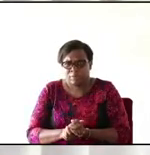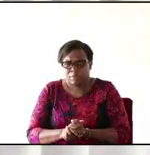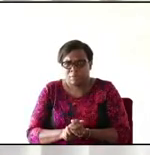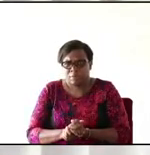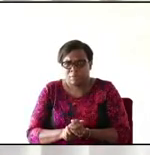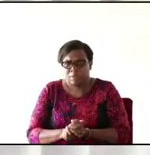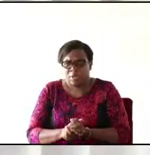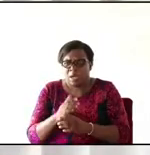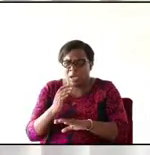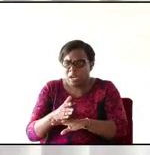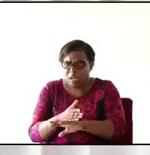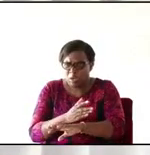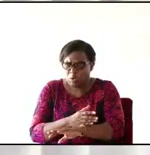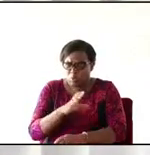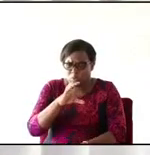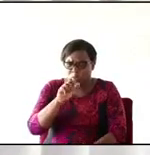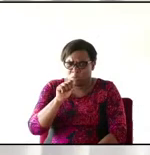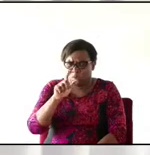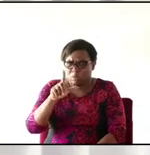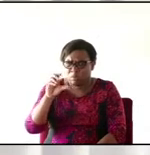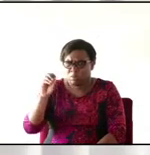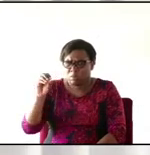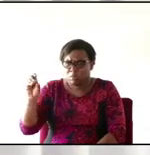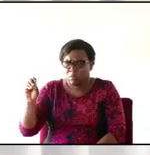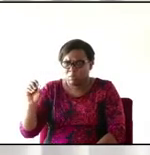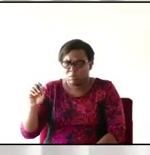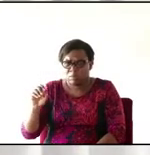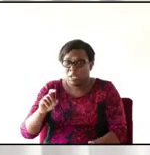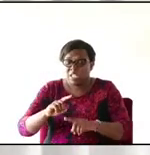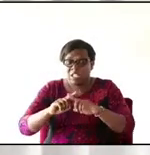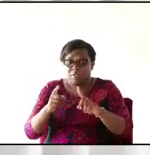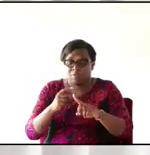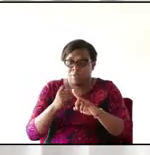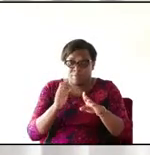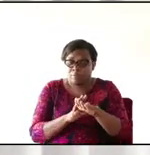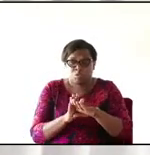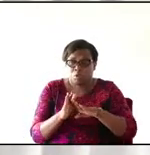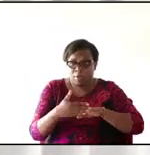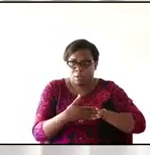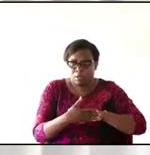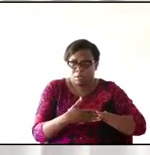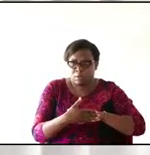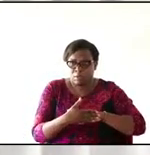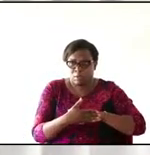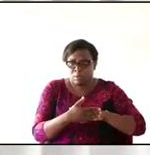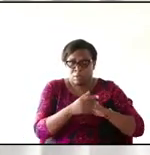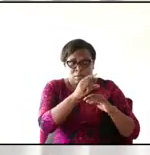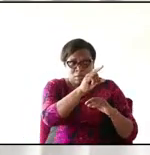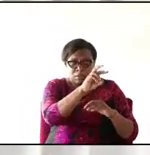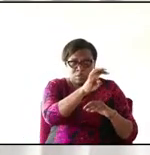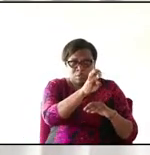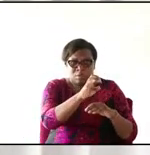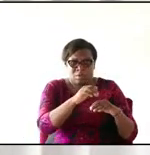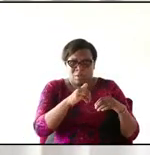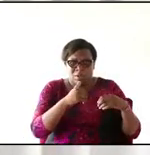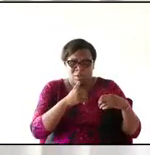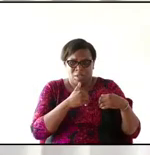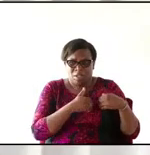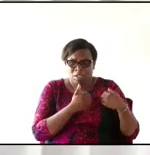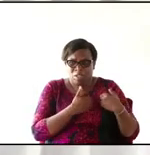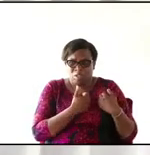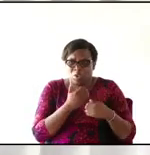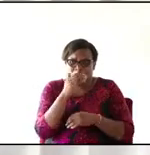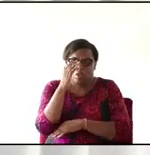that Kalalu in Grenada is not Kalalu in Jamaica. Kalalu in Grenada is young dasheen